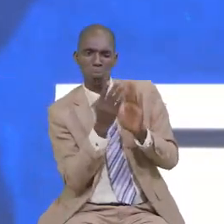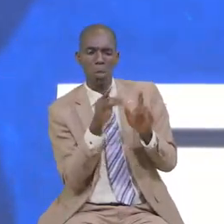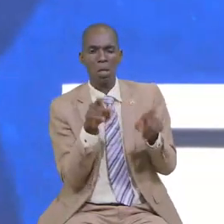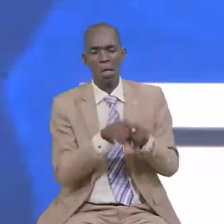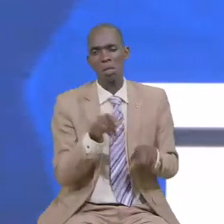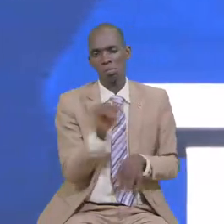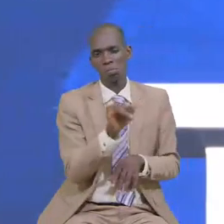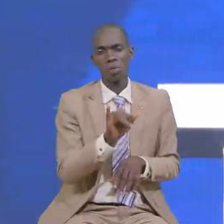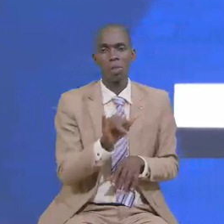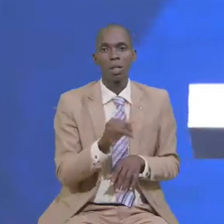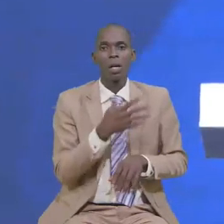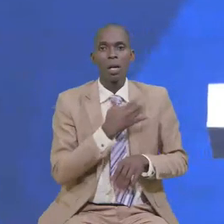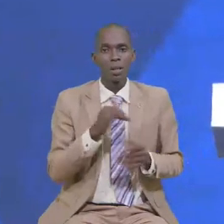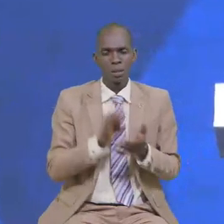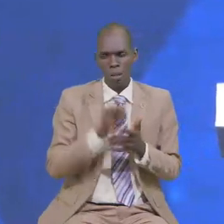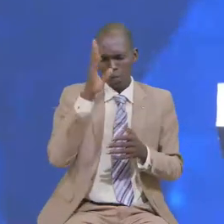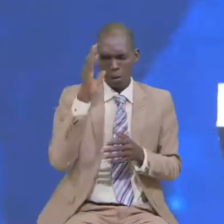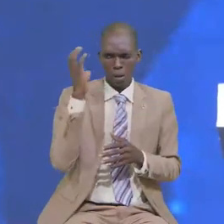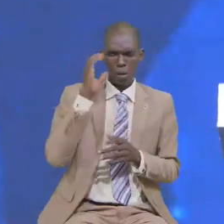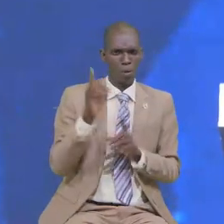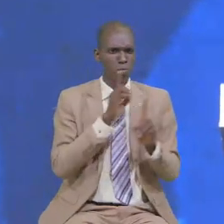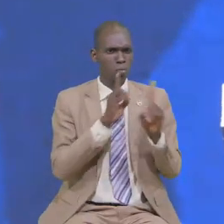man had them talking about him.